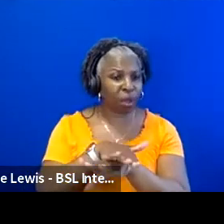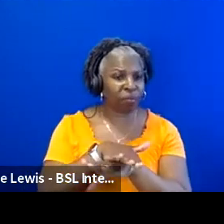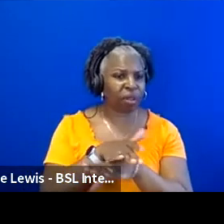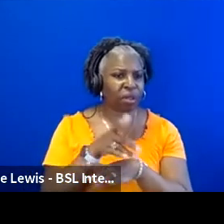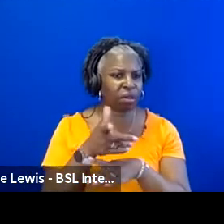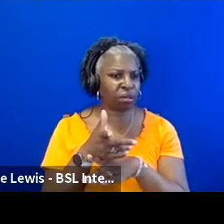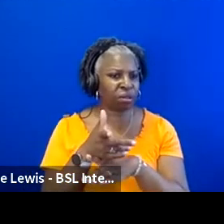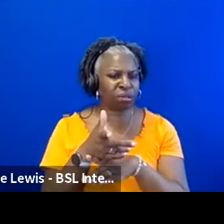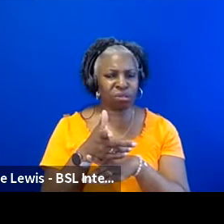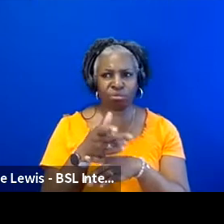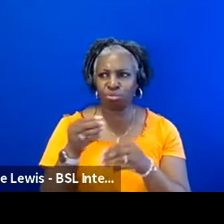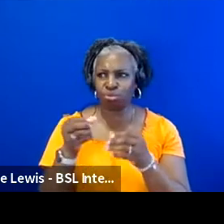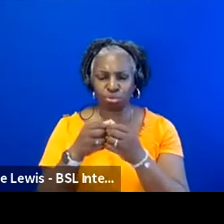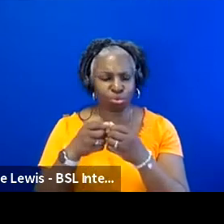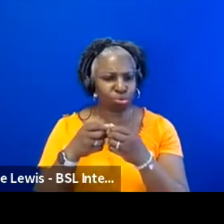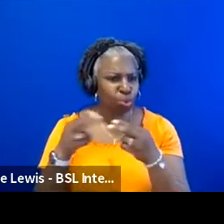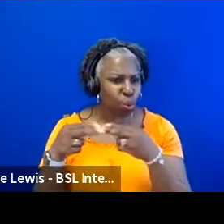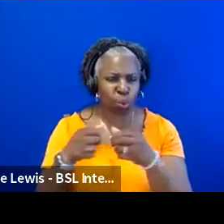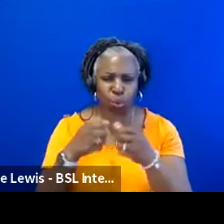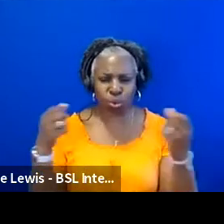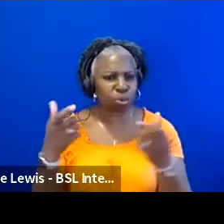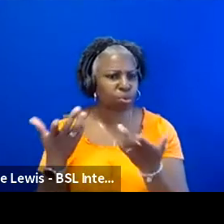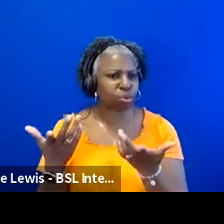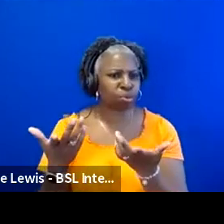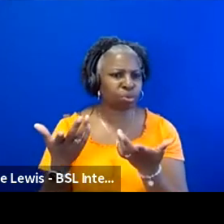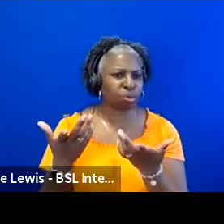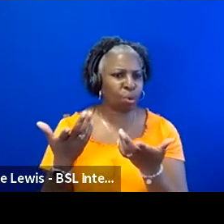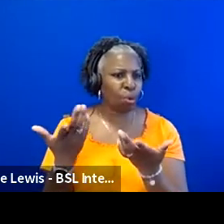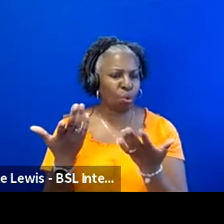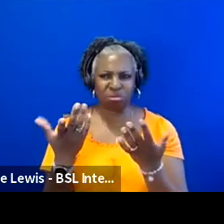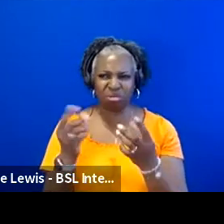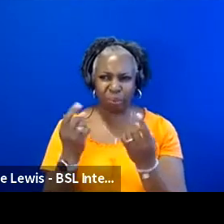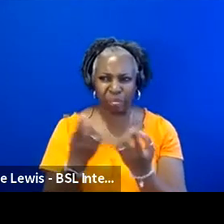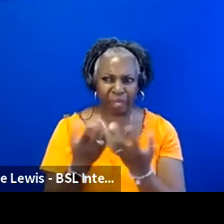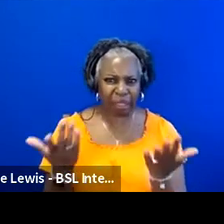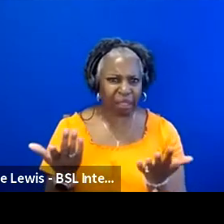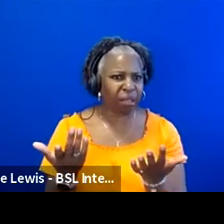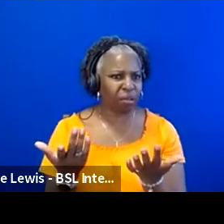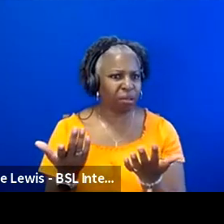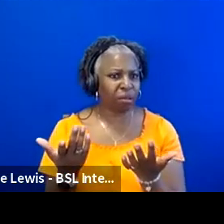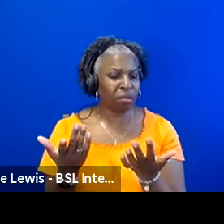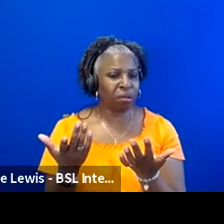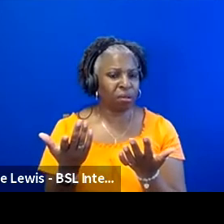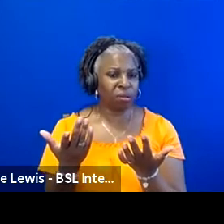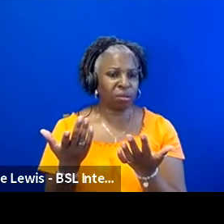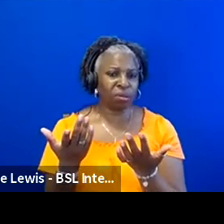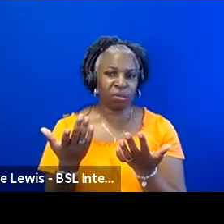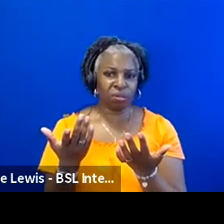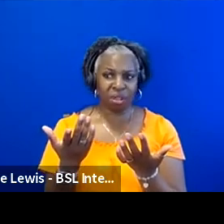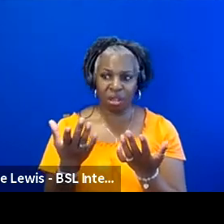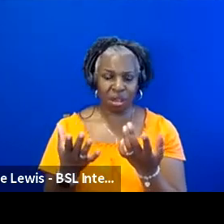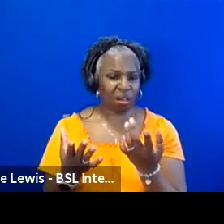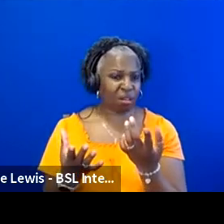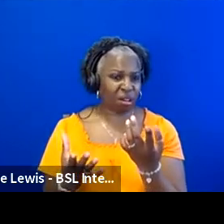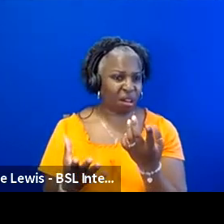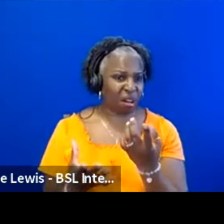spot news happened, like in, sometimes like an explosion or something, and I end up, I can't find a place